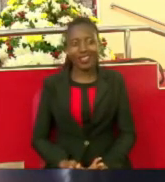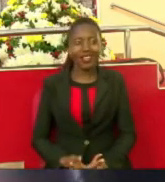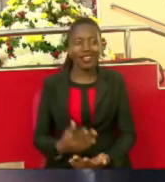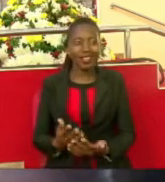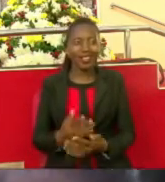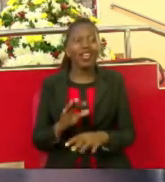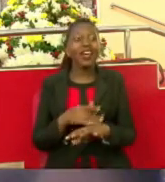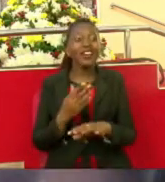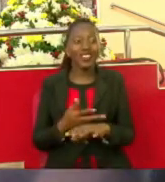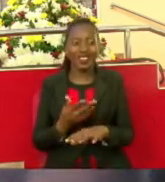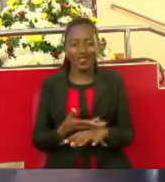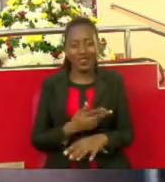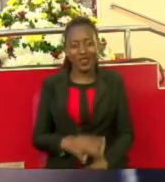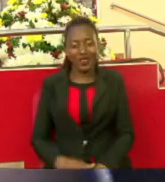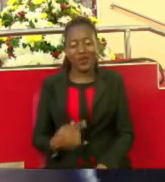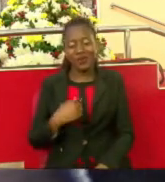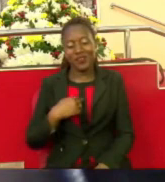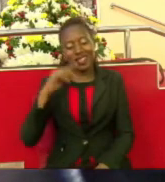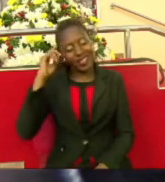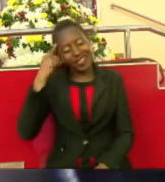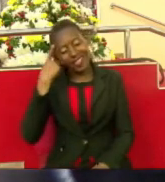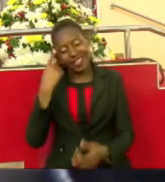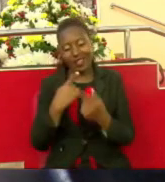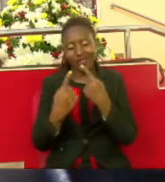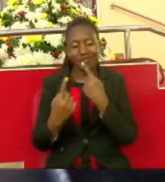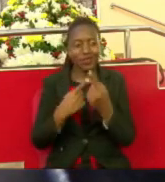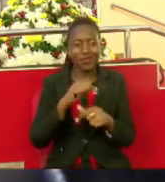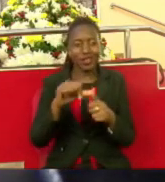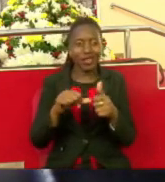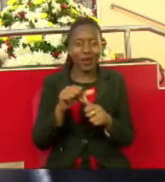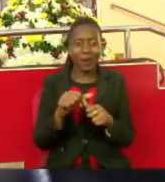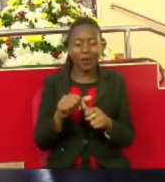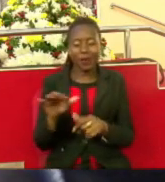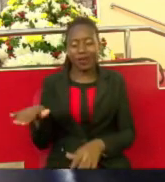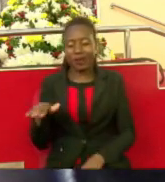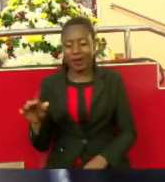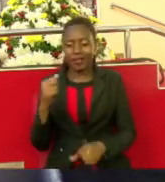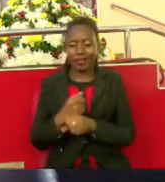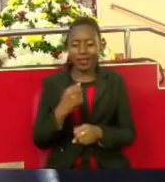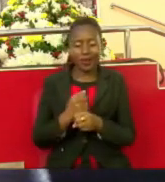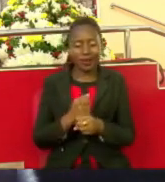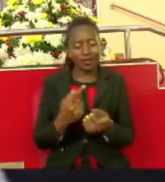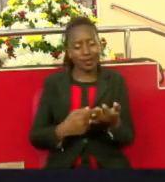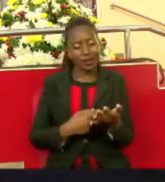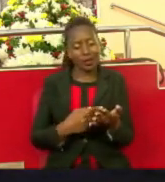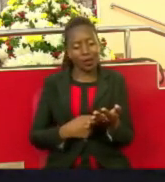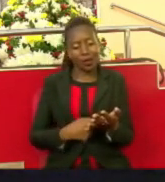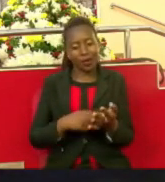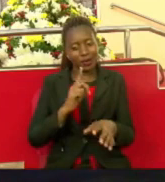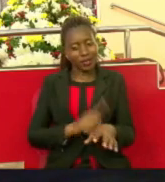And me, I thought he's talking about some of those places he worked during the colonial period.